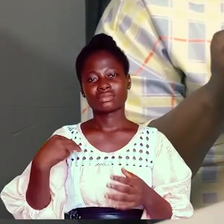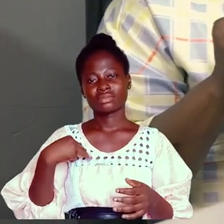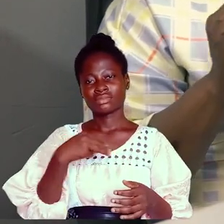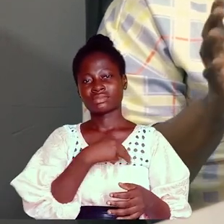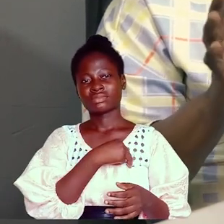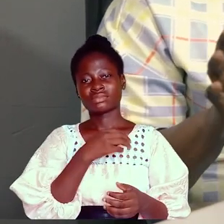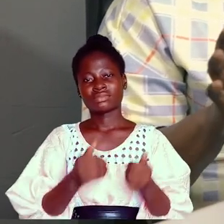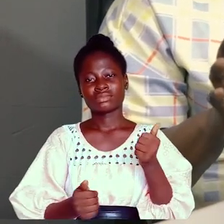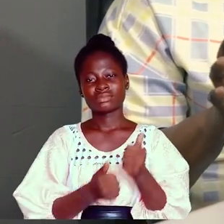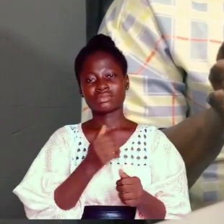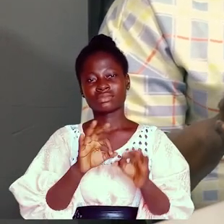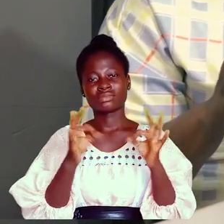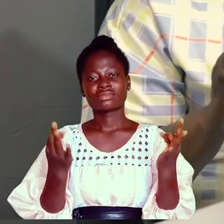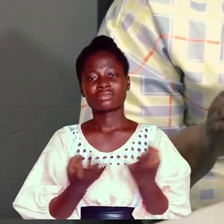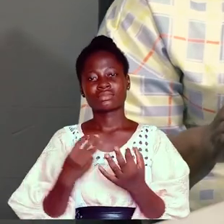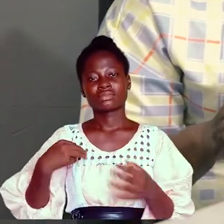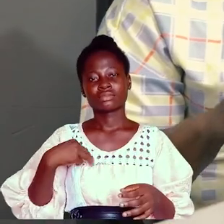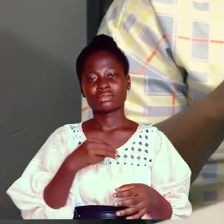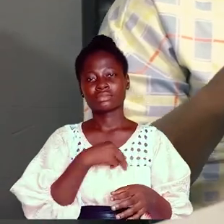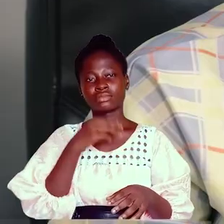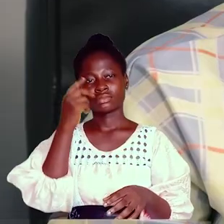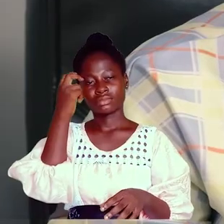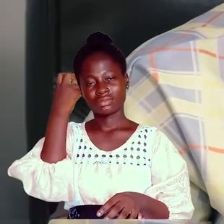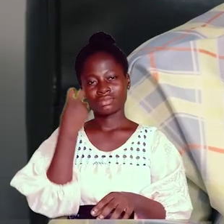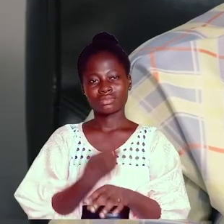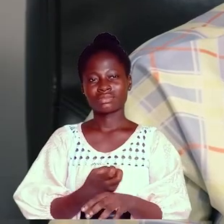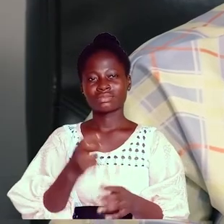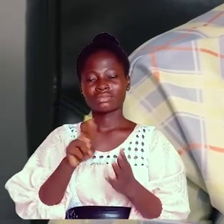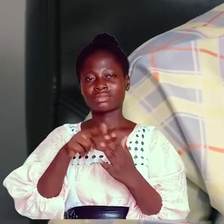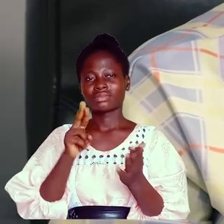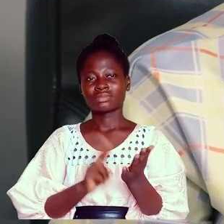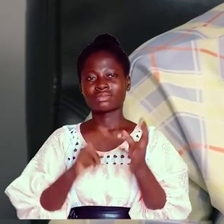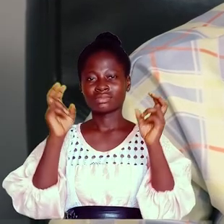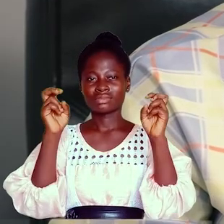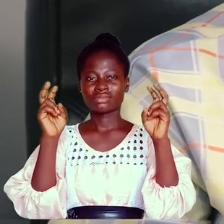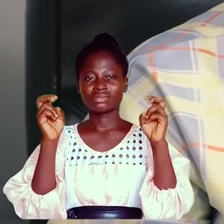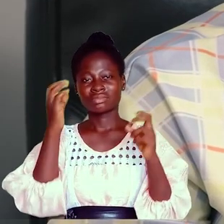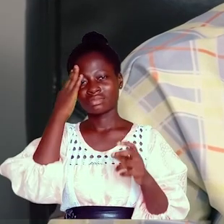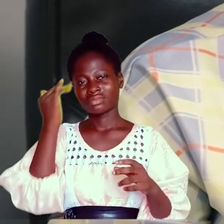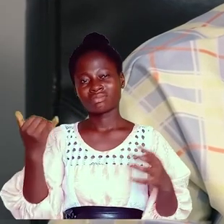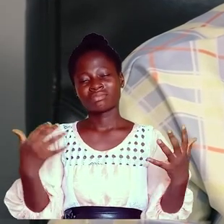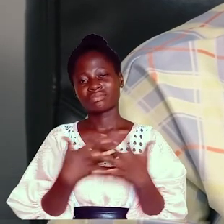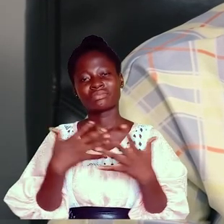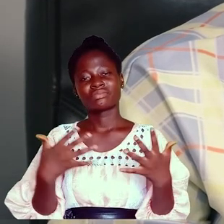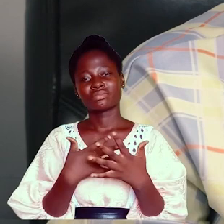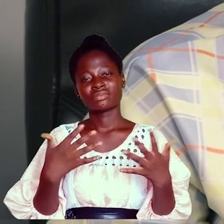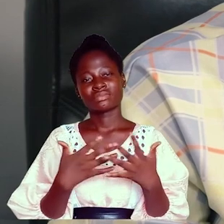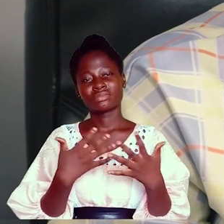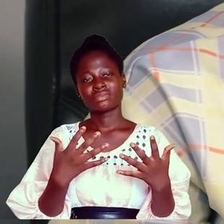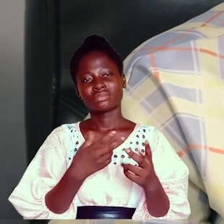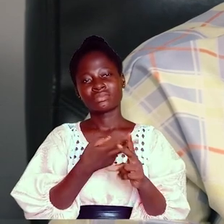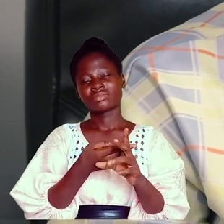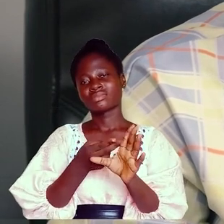and usually most of them are family members, if they are family members, it's difficult for them to report the issues because of fear that